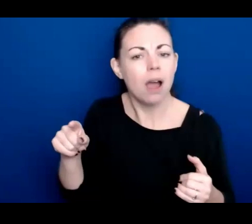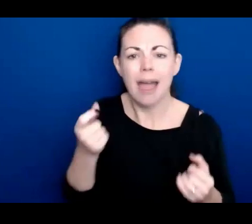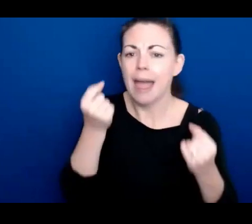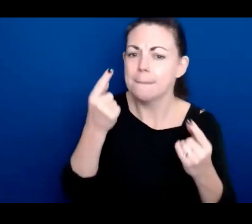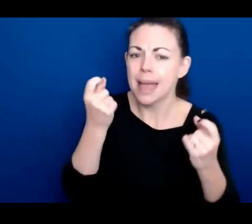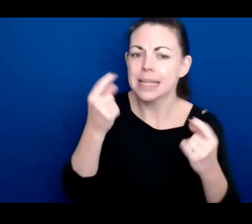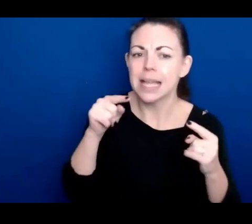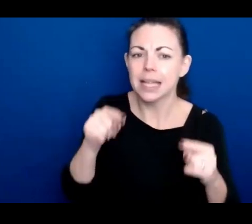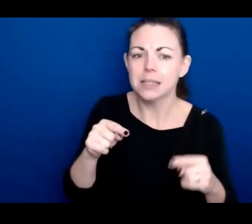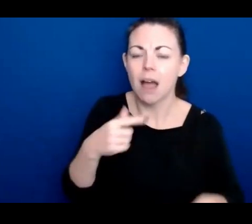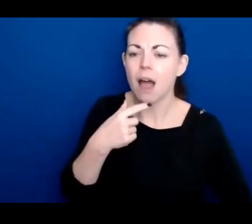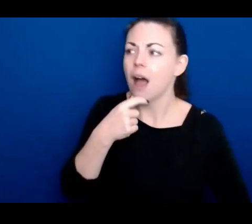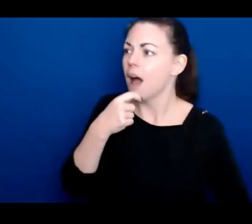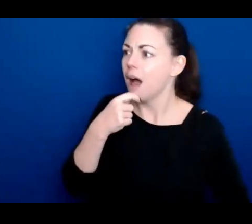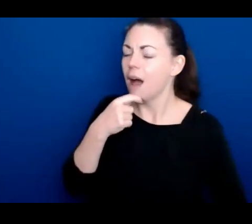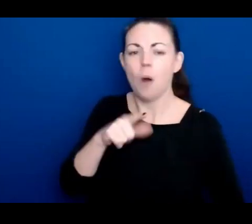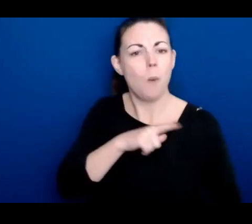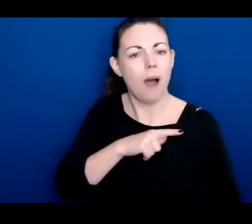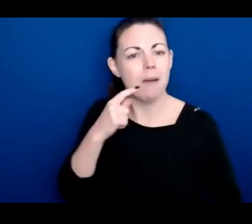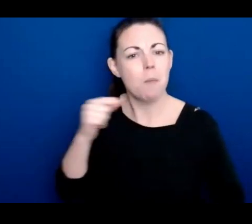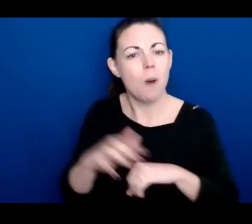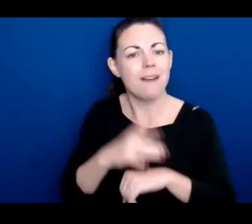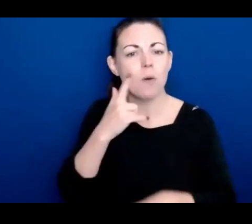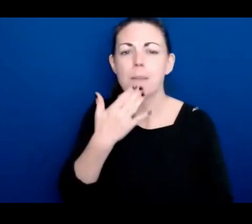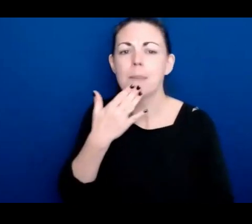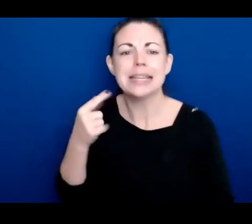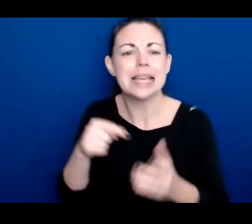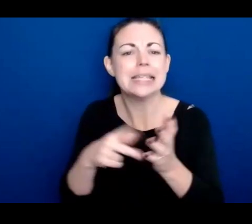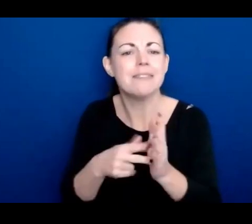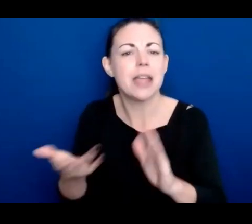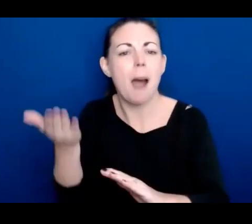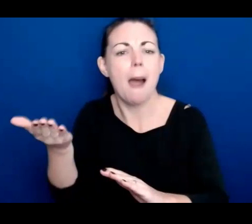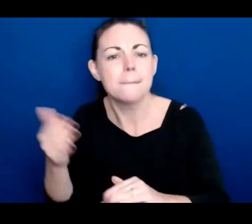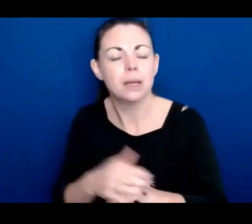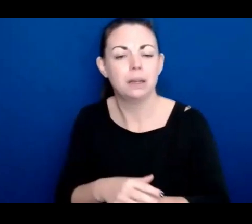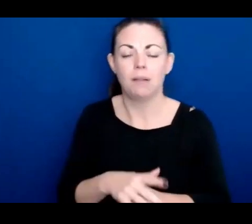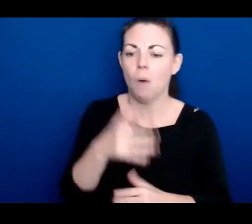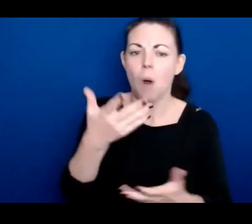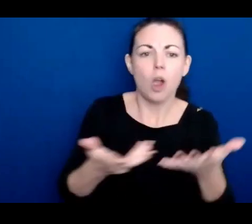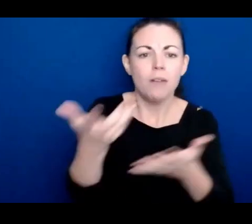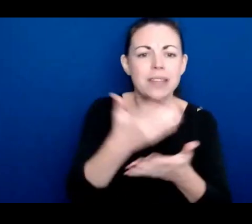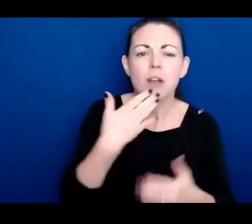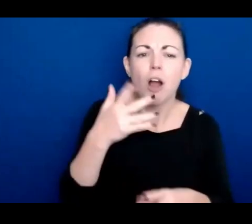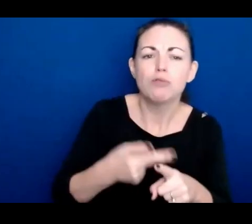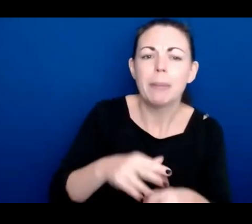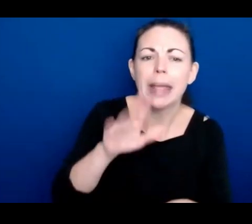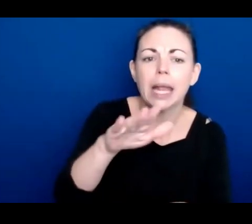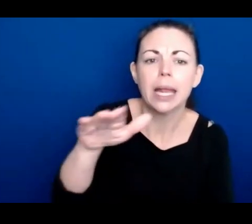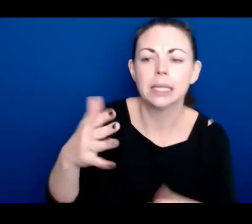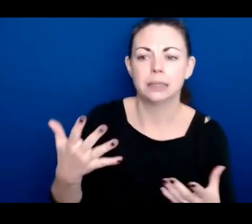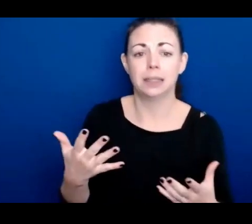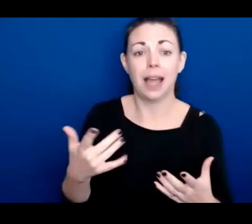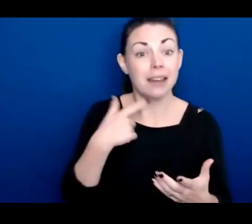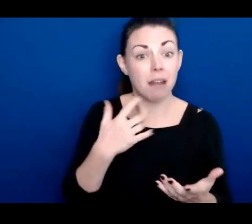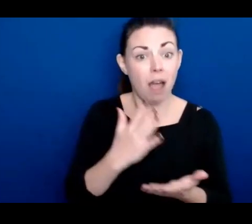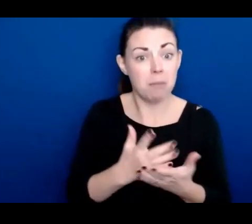always like telling the wife to turn the TV up, and, you know, asking people to repeat themselves, even to the point where I was learning to lip read